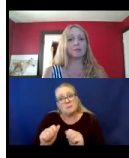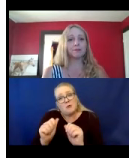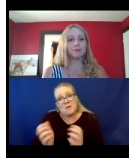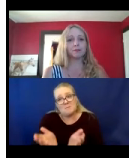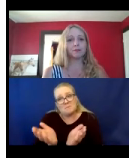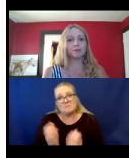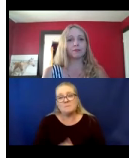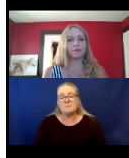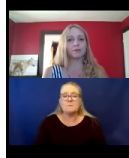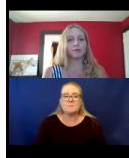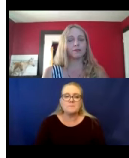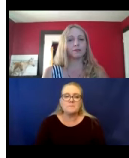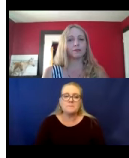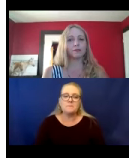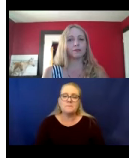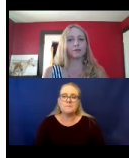slide.